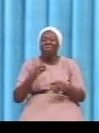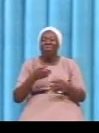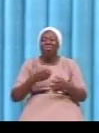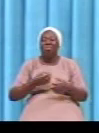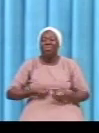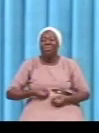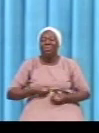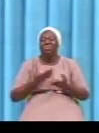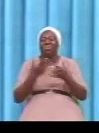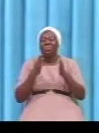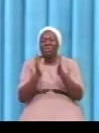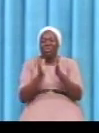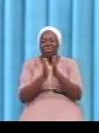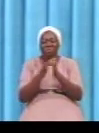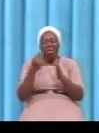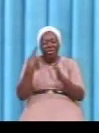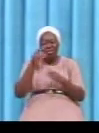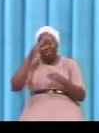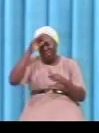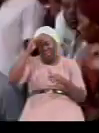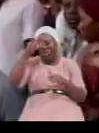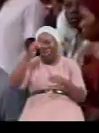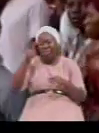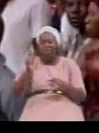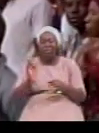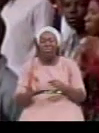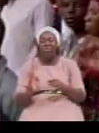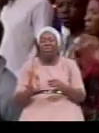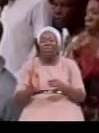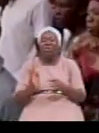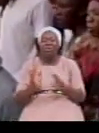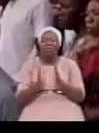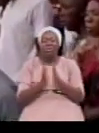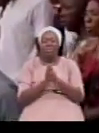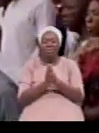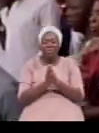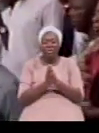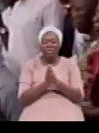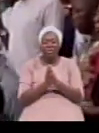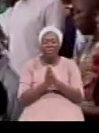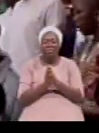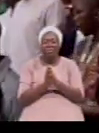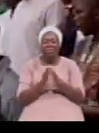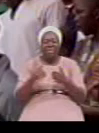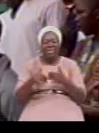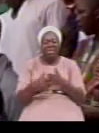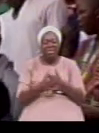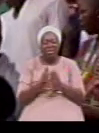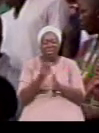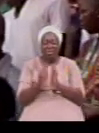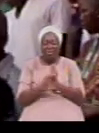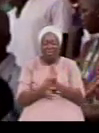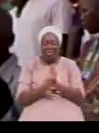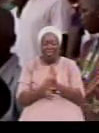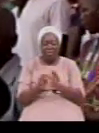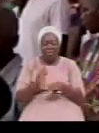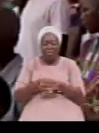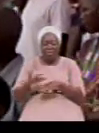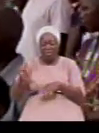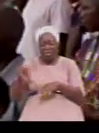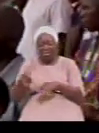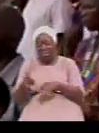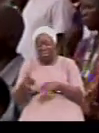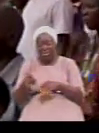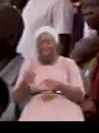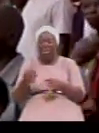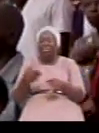your mouth and pray for him before we round off. Pray for the servant of God. Newness. There is always